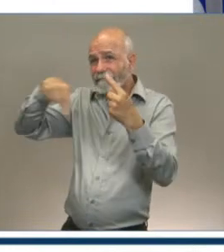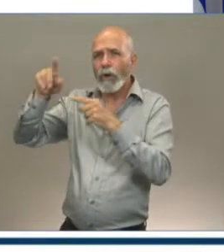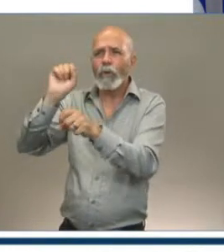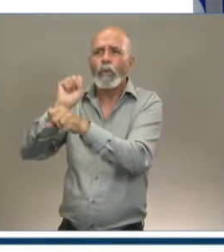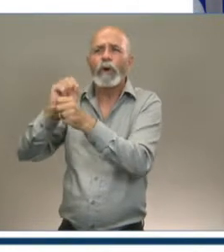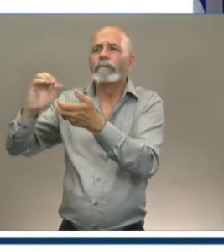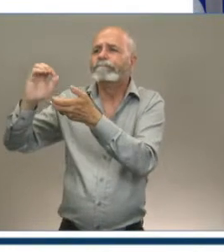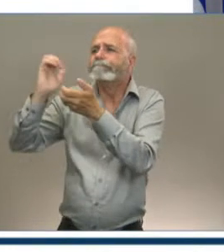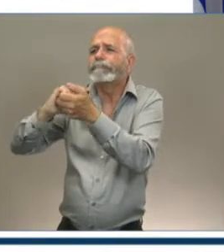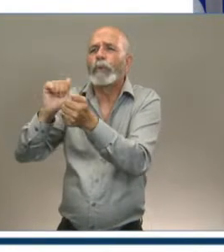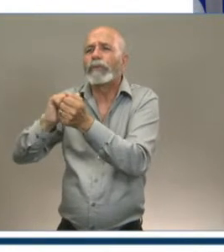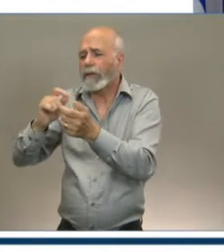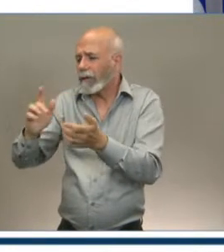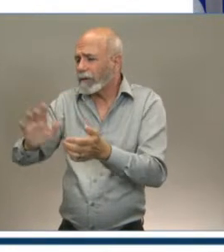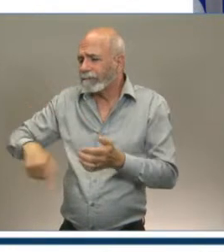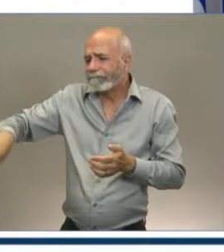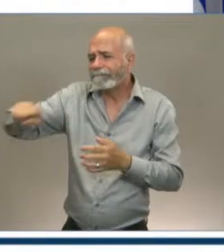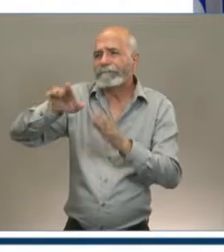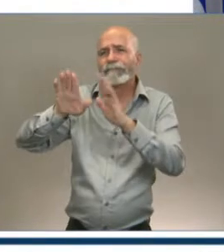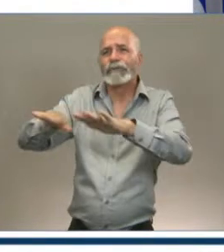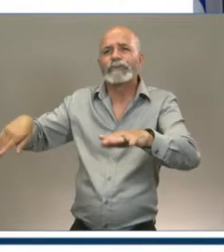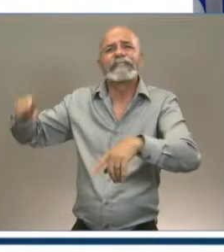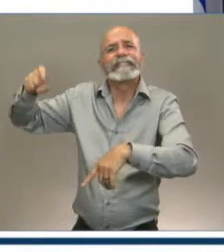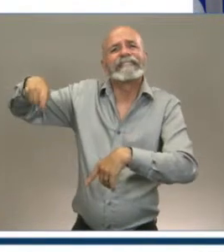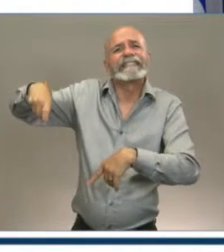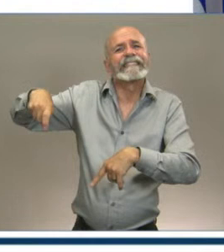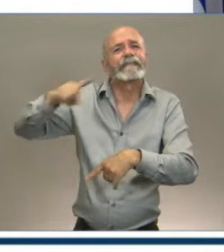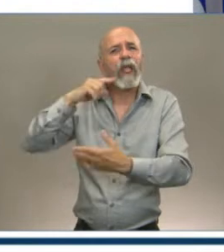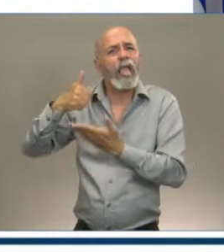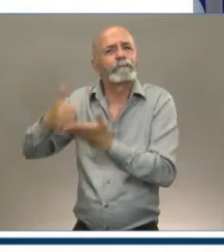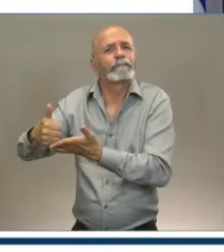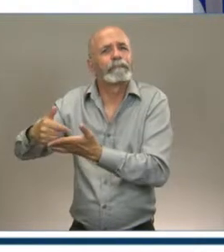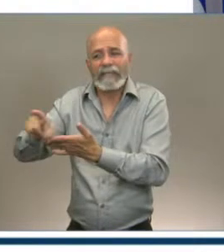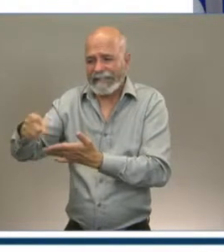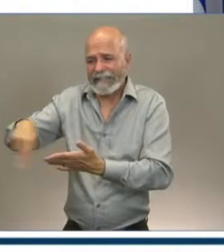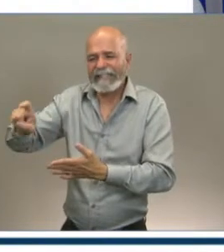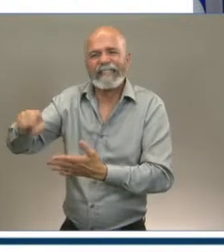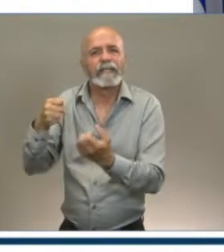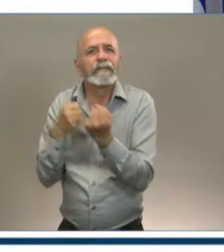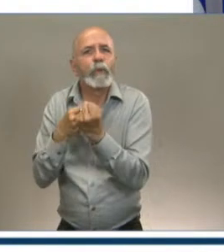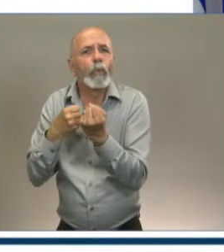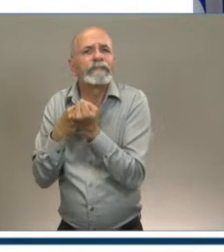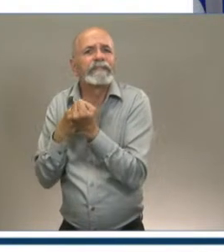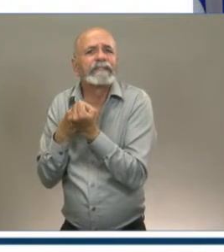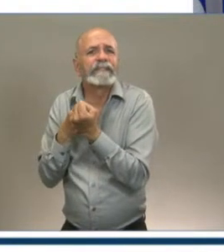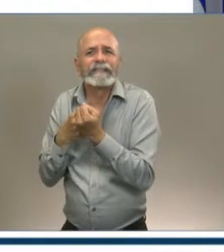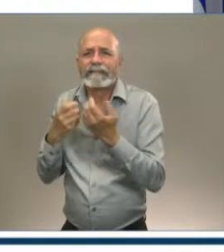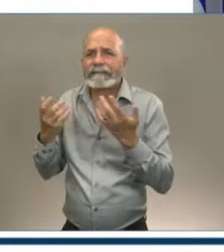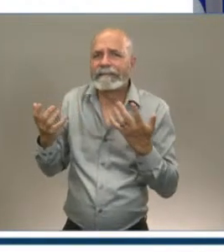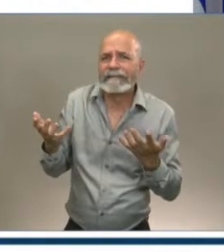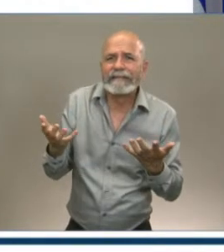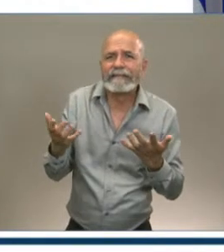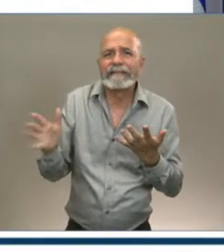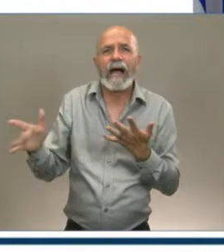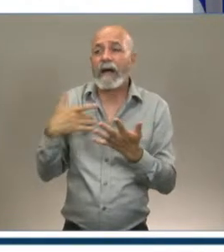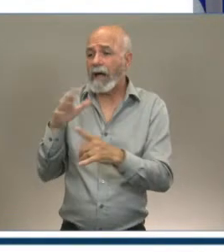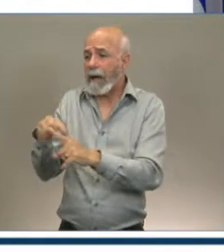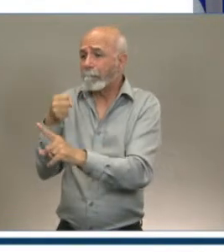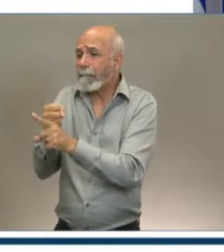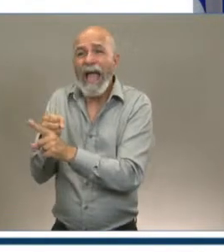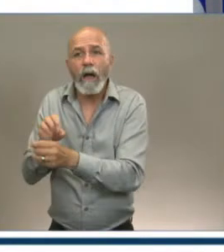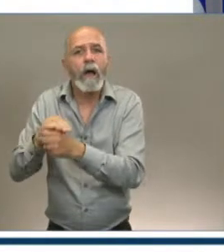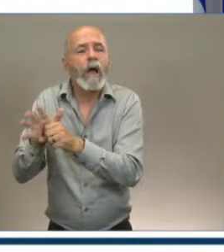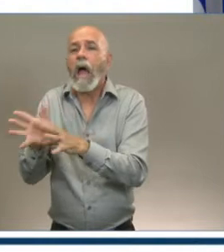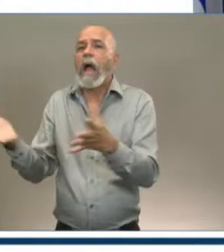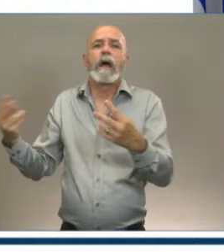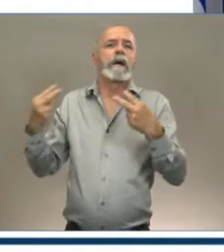are required to ensure that we have those supports for families that could be disproportionately impacted by not being able to go